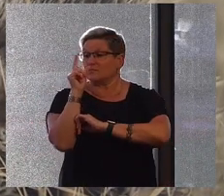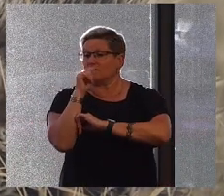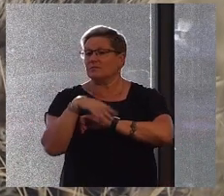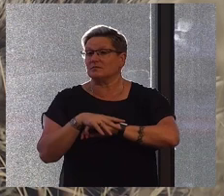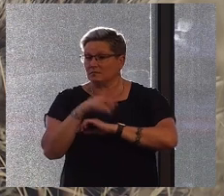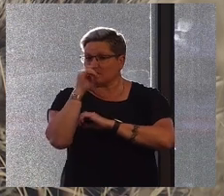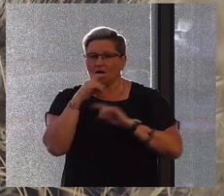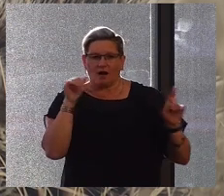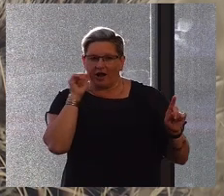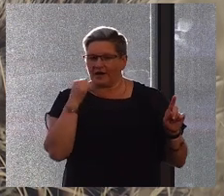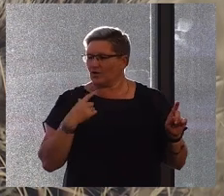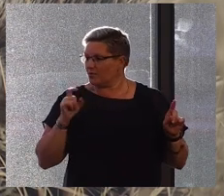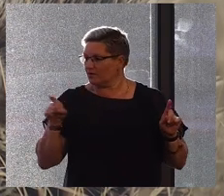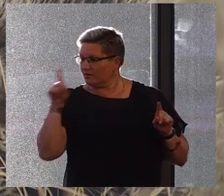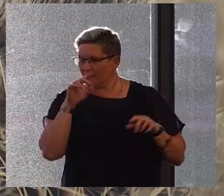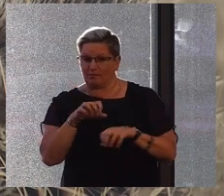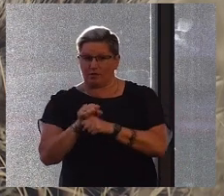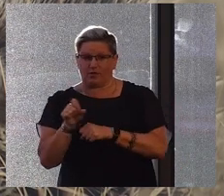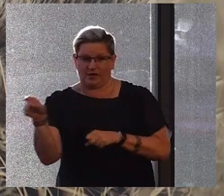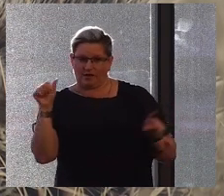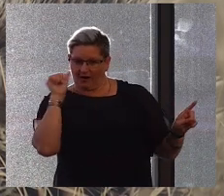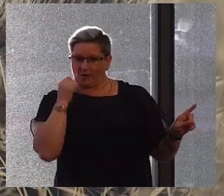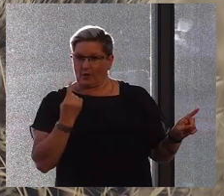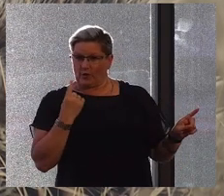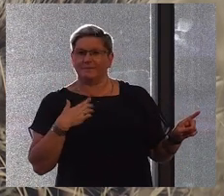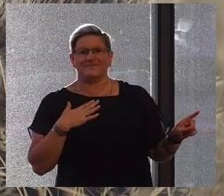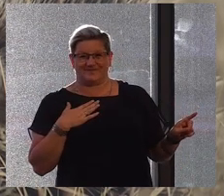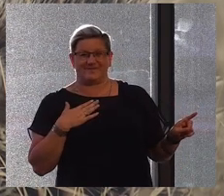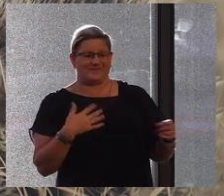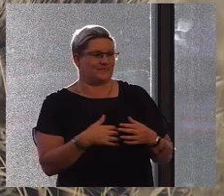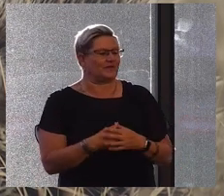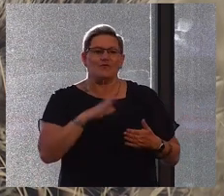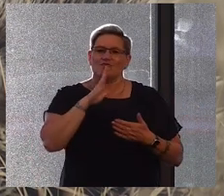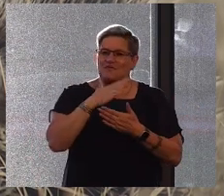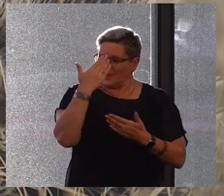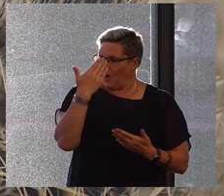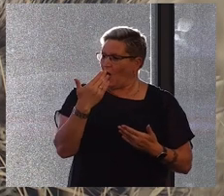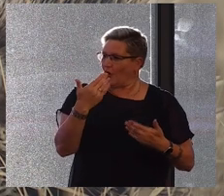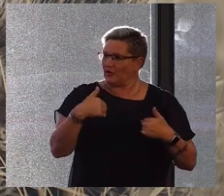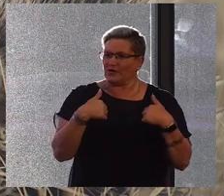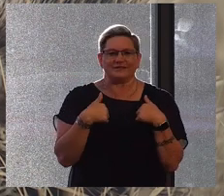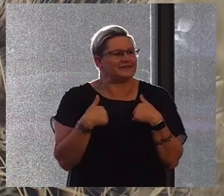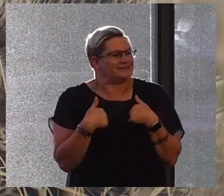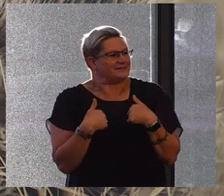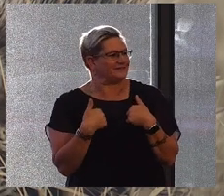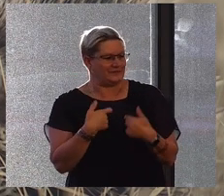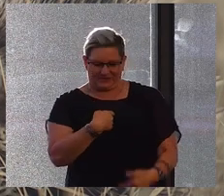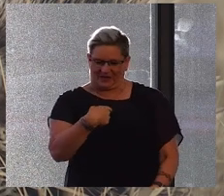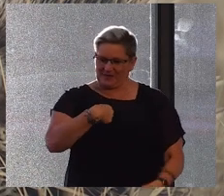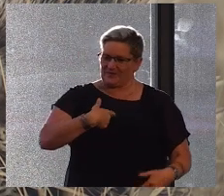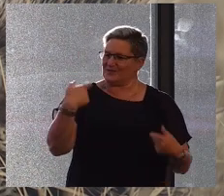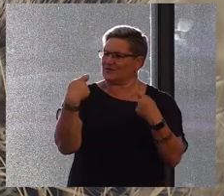And I know somebody who can get us a booking there. So it's a real honour for me to be here to celebrate with you this